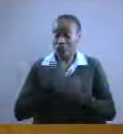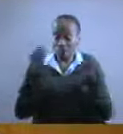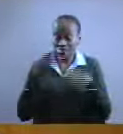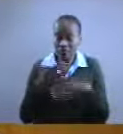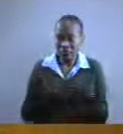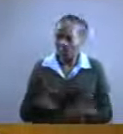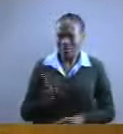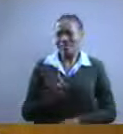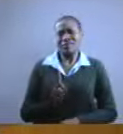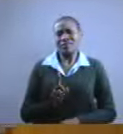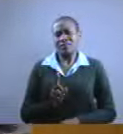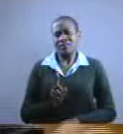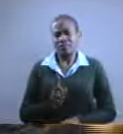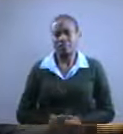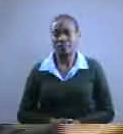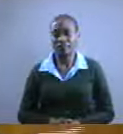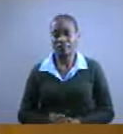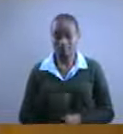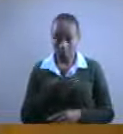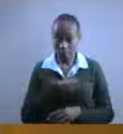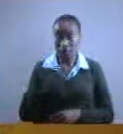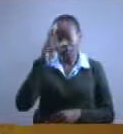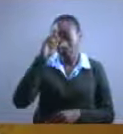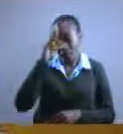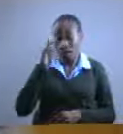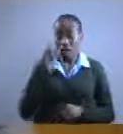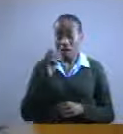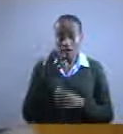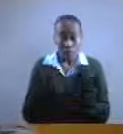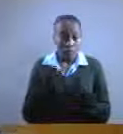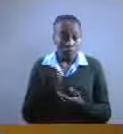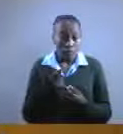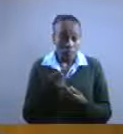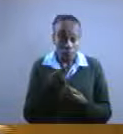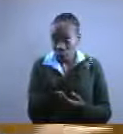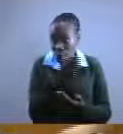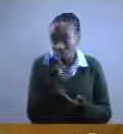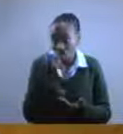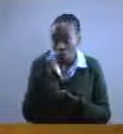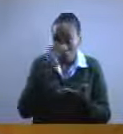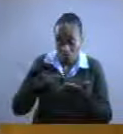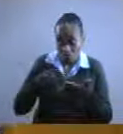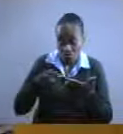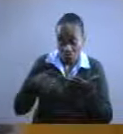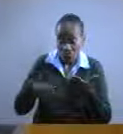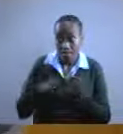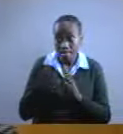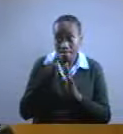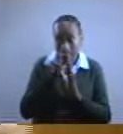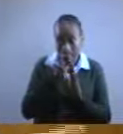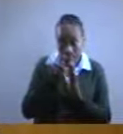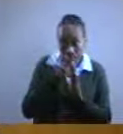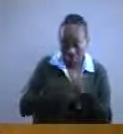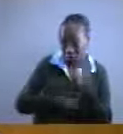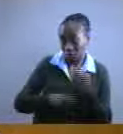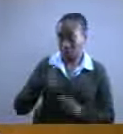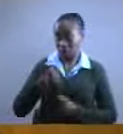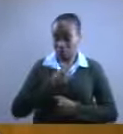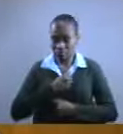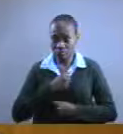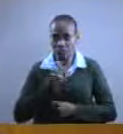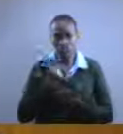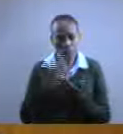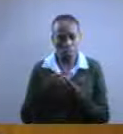Let me remind you, of course, if you read, and I think as you take most of our policies, you would have actually even read the